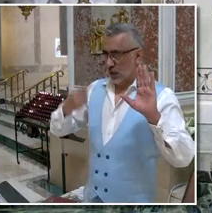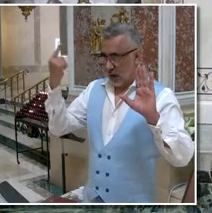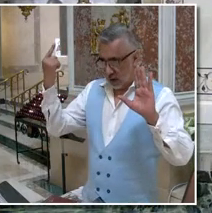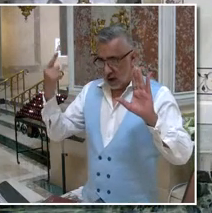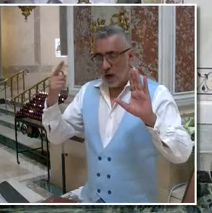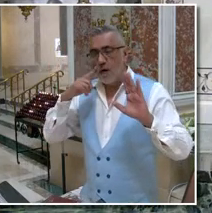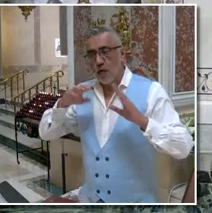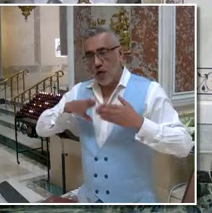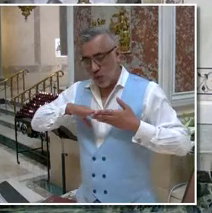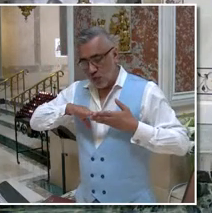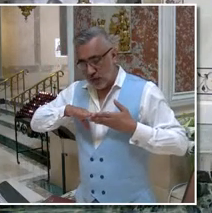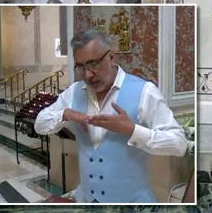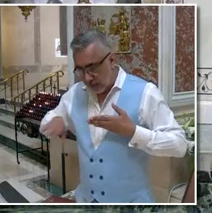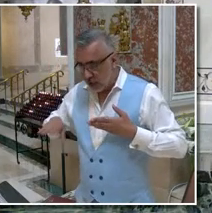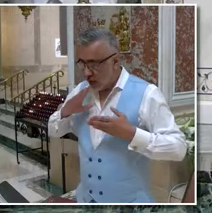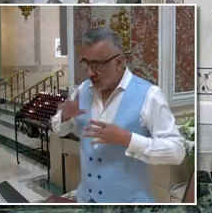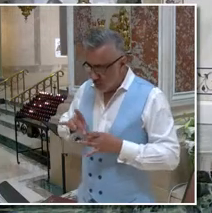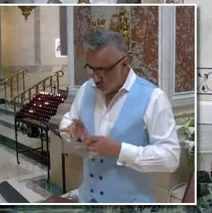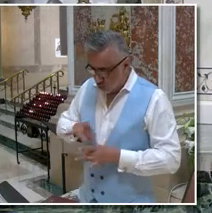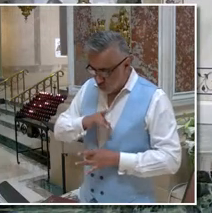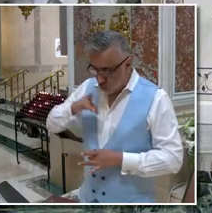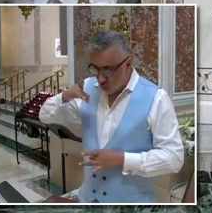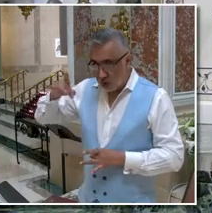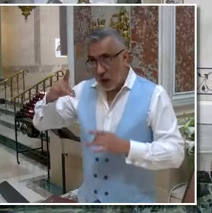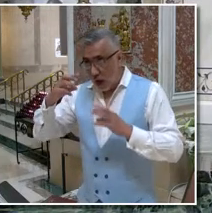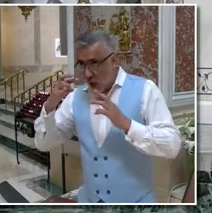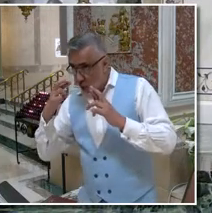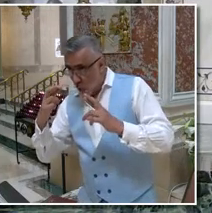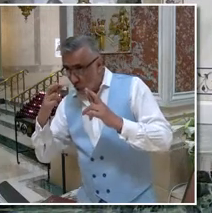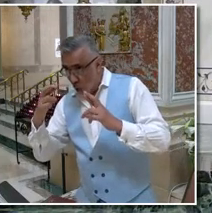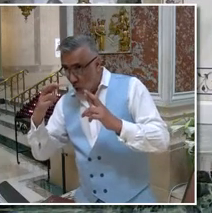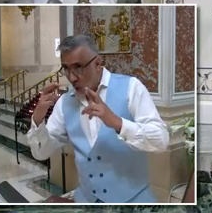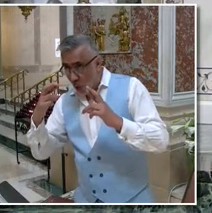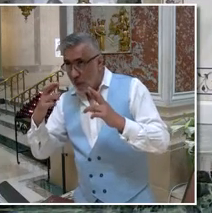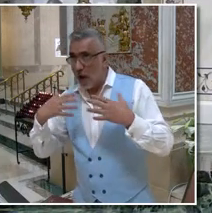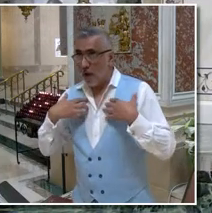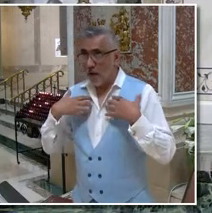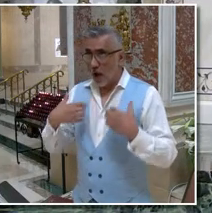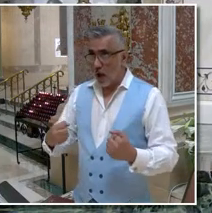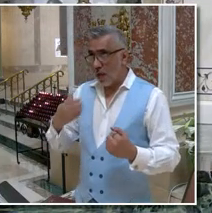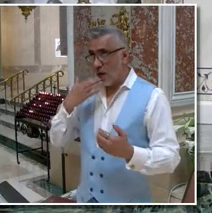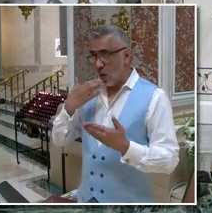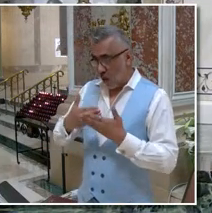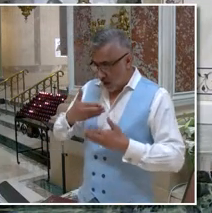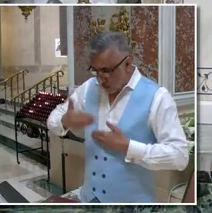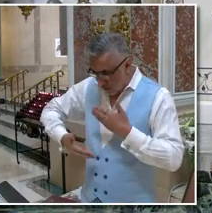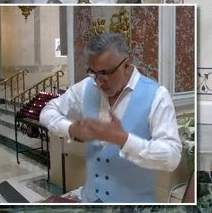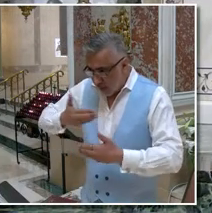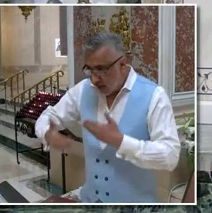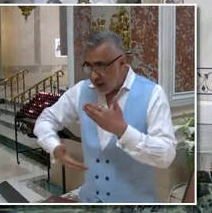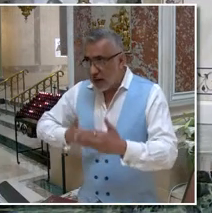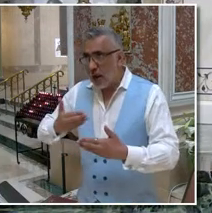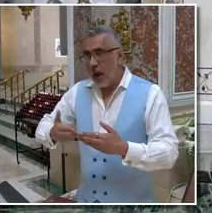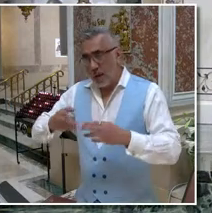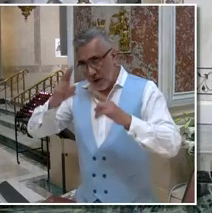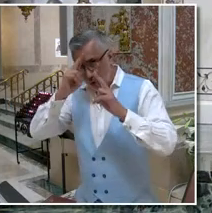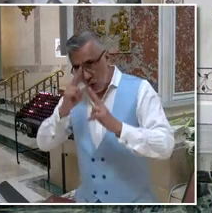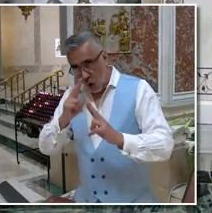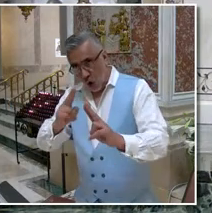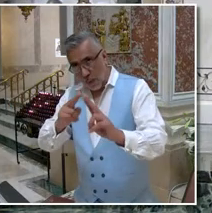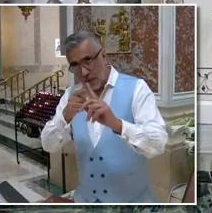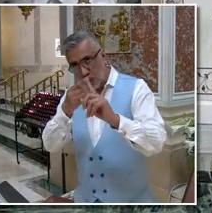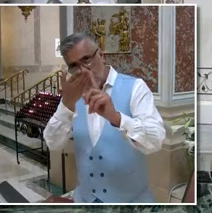the redemption of their souls, in hope of health and well-being, and paying their homage to